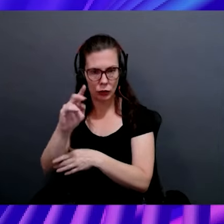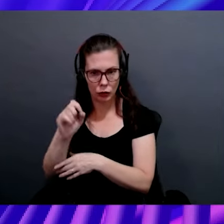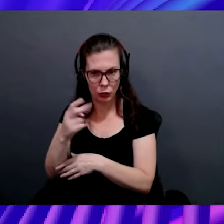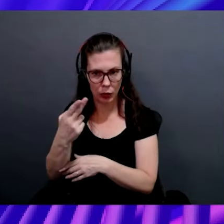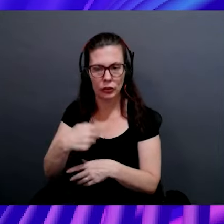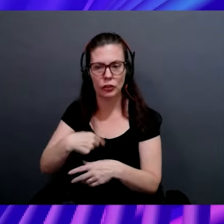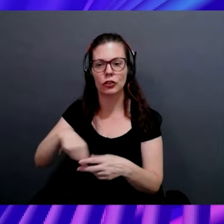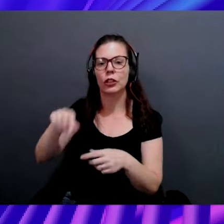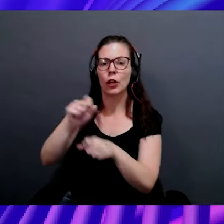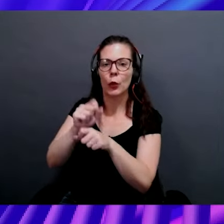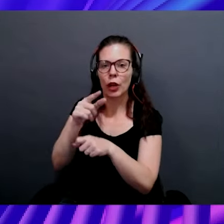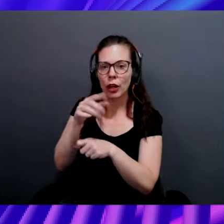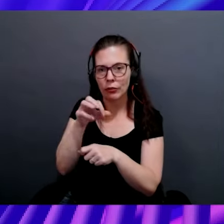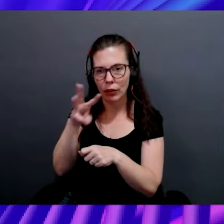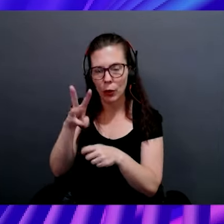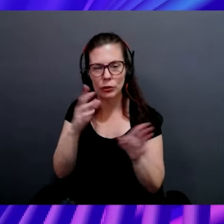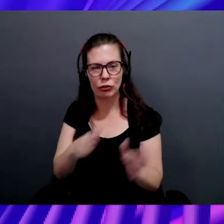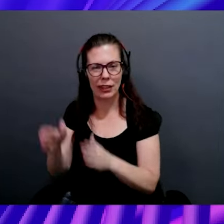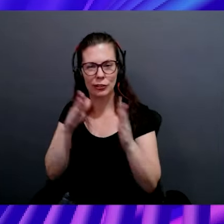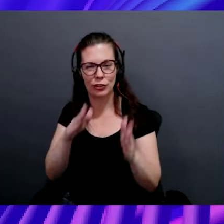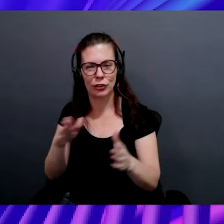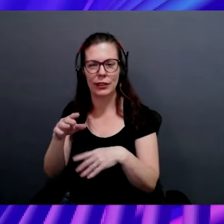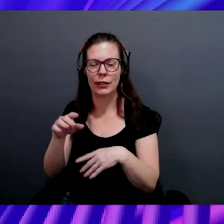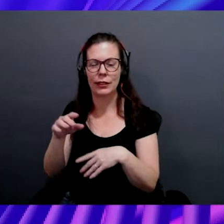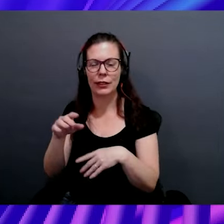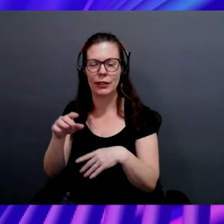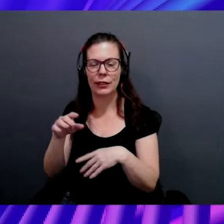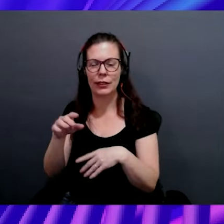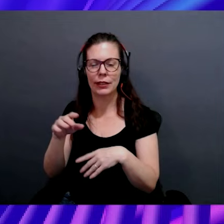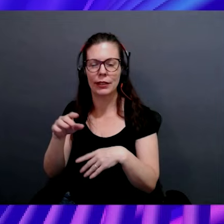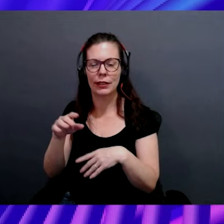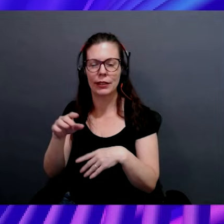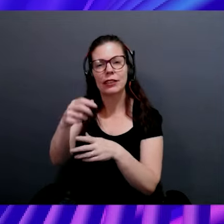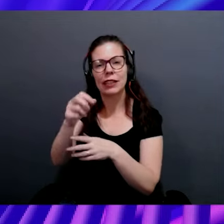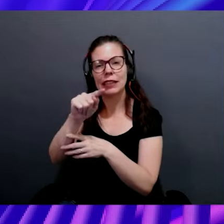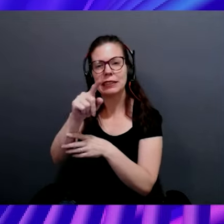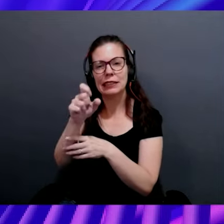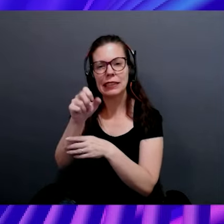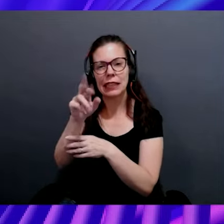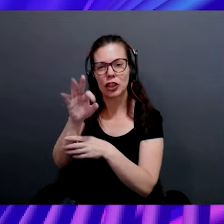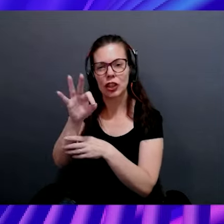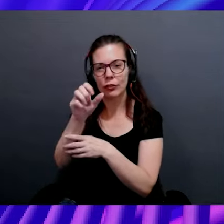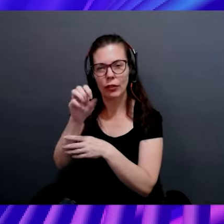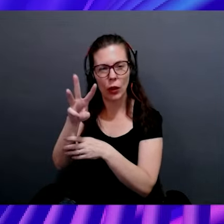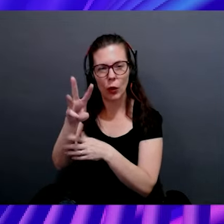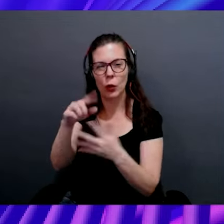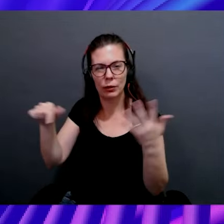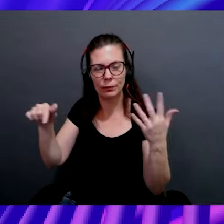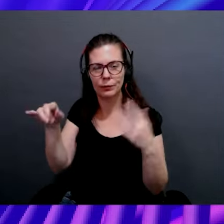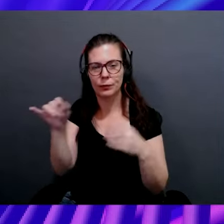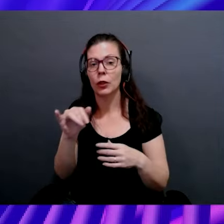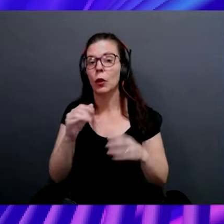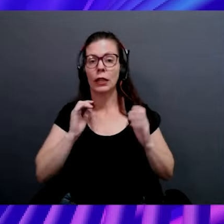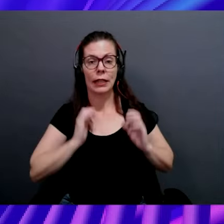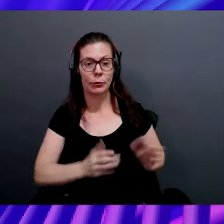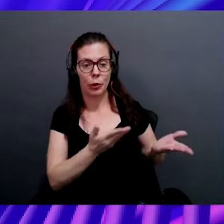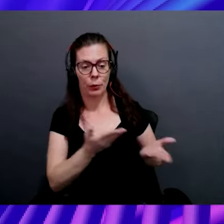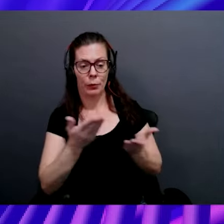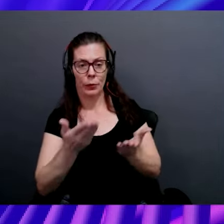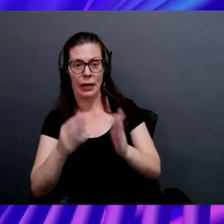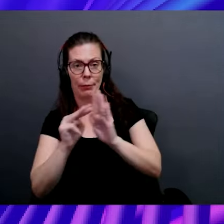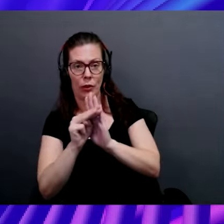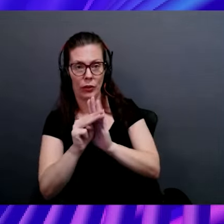and frameworks like HorrorWord, which works with PyTorch and TensorFlow and MXNet. Now, customers brings in their model, and they